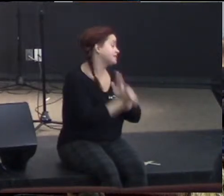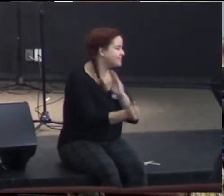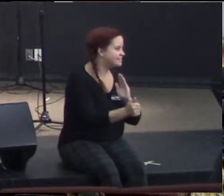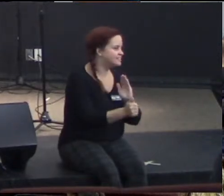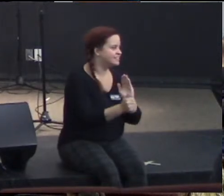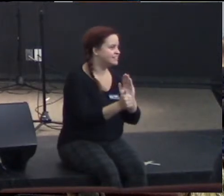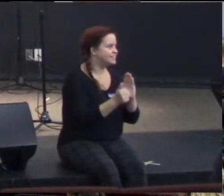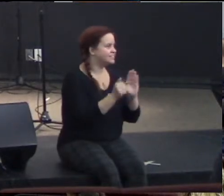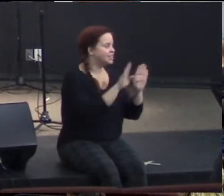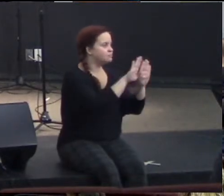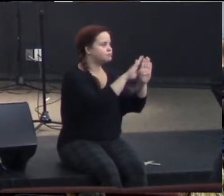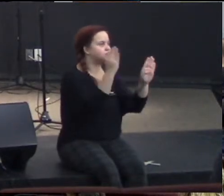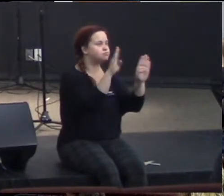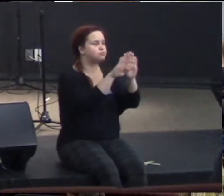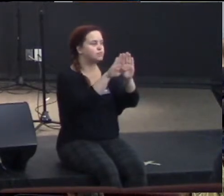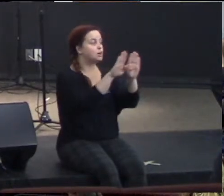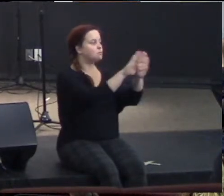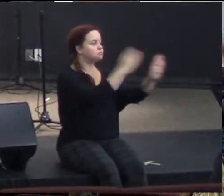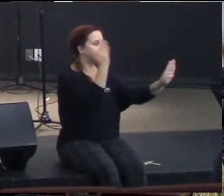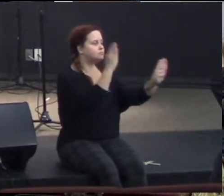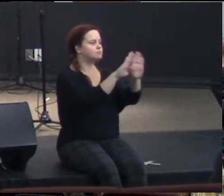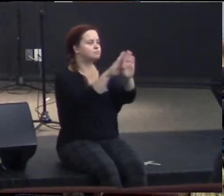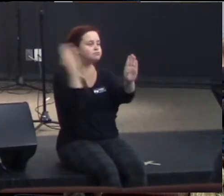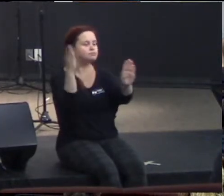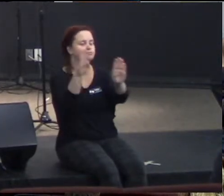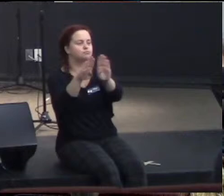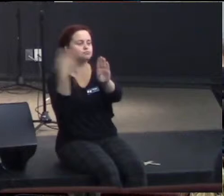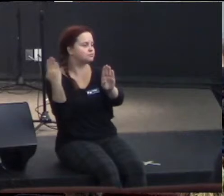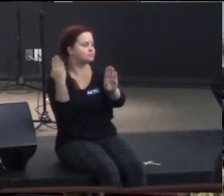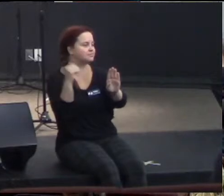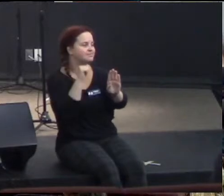and forget that I've opened them.